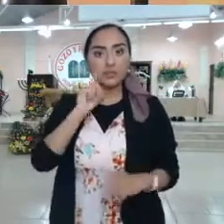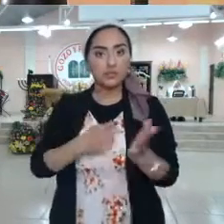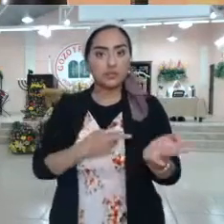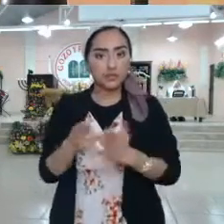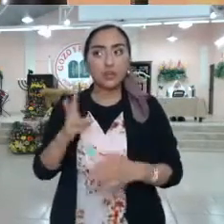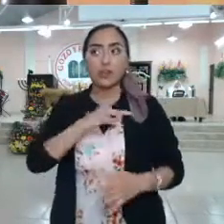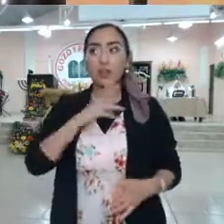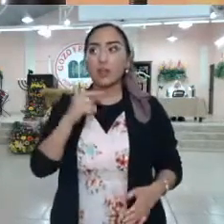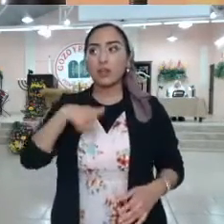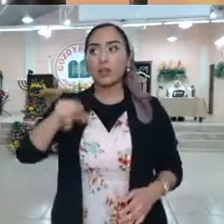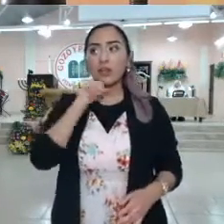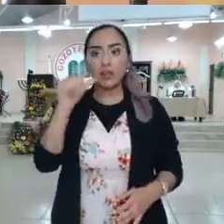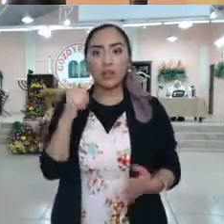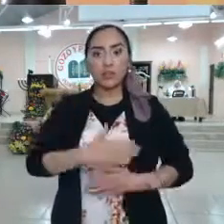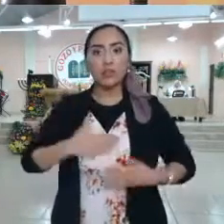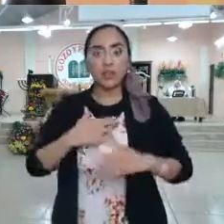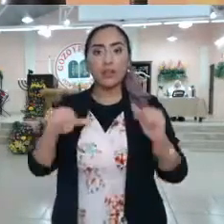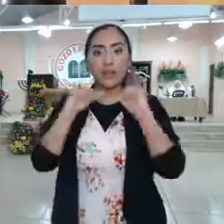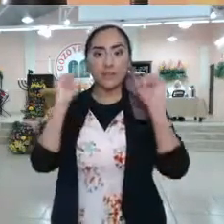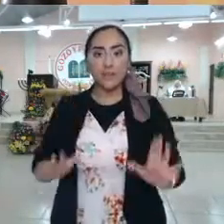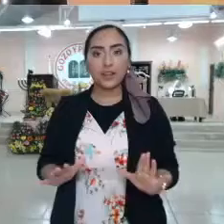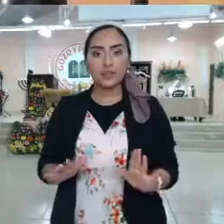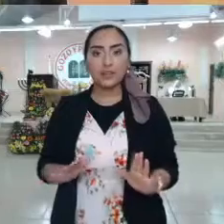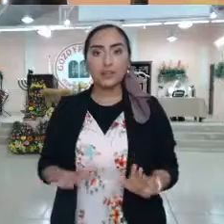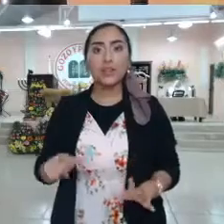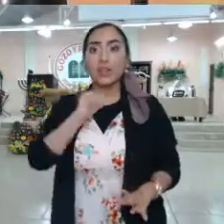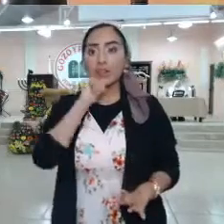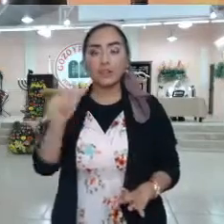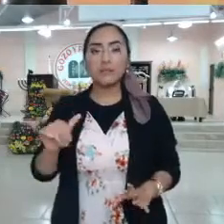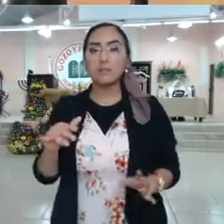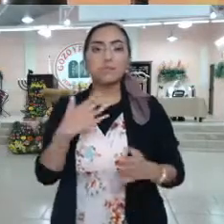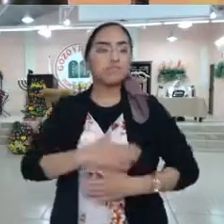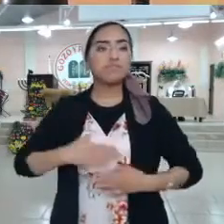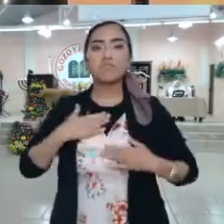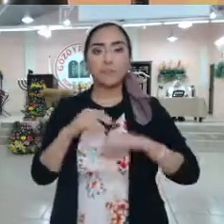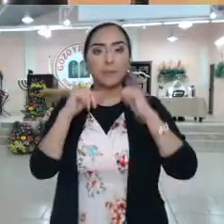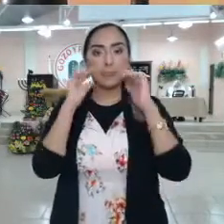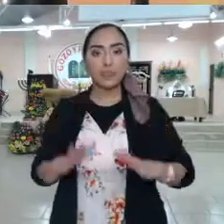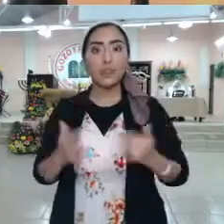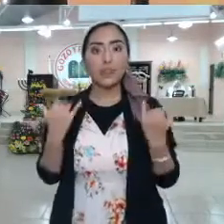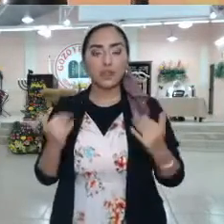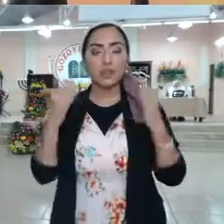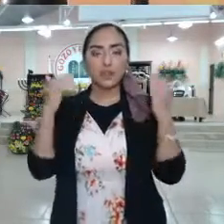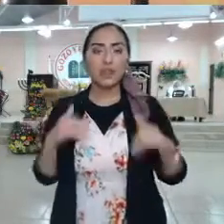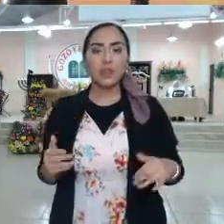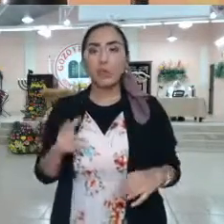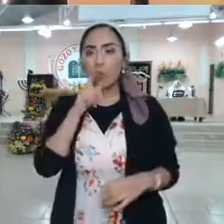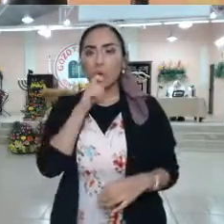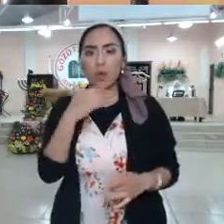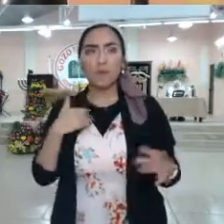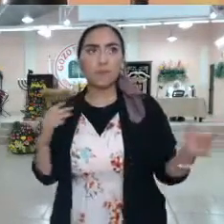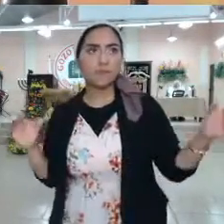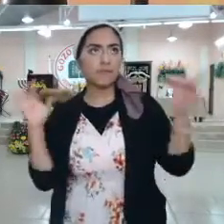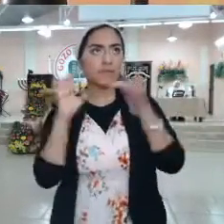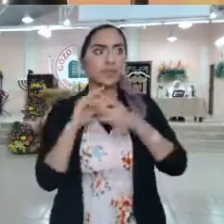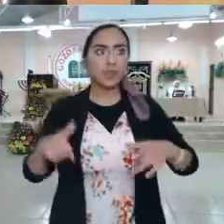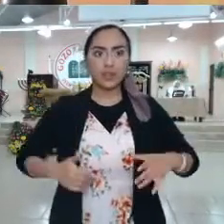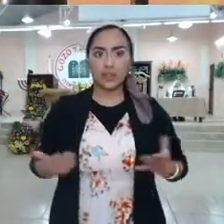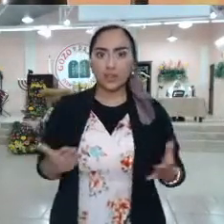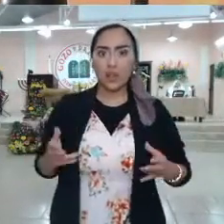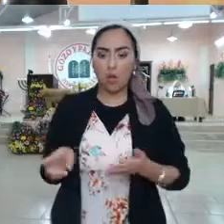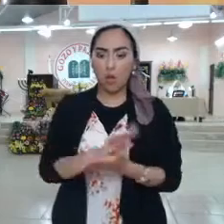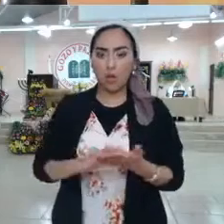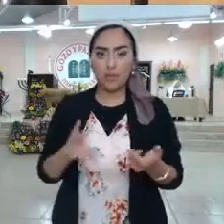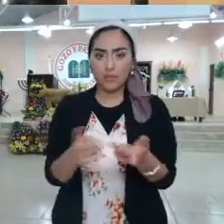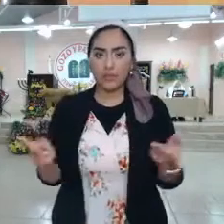not complete. And they are not going to enjoy of the blessings. They are not going to enjoy of them. Now, who has